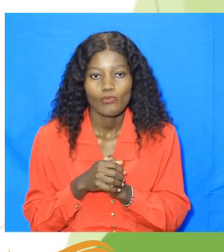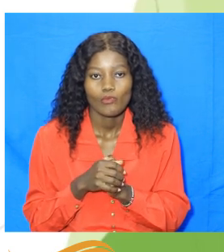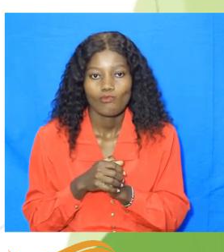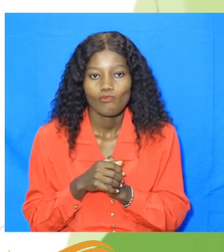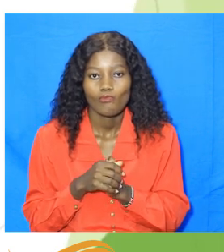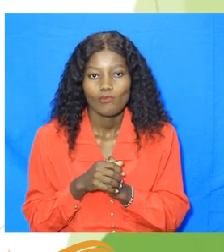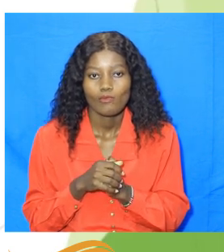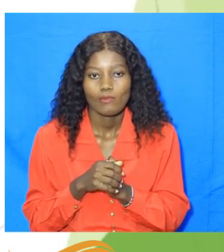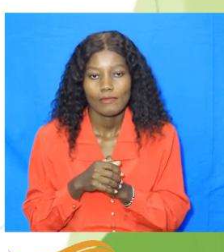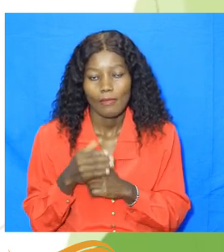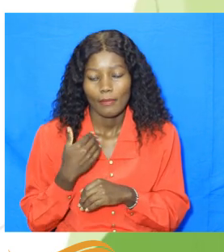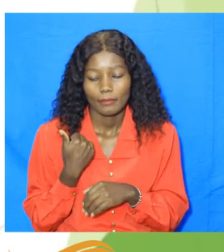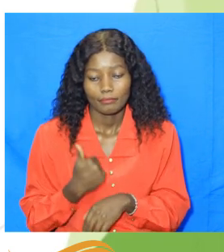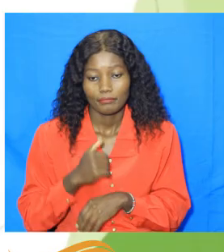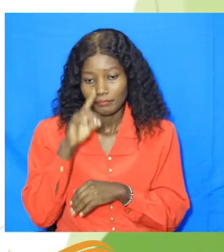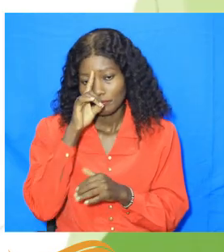Believe the listeners